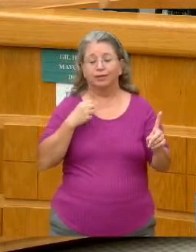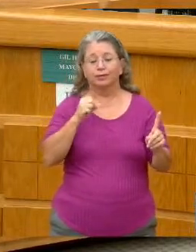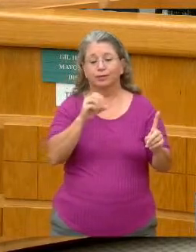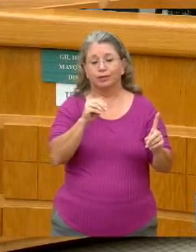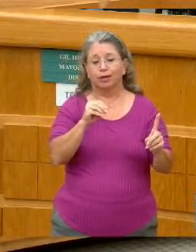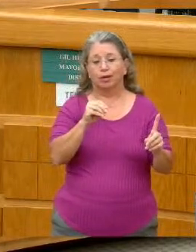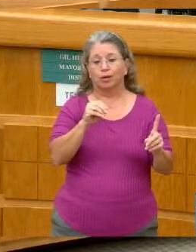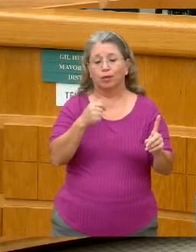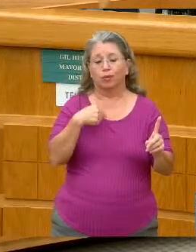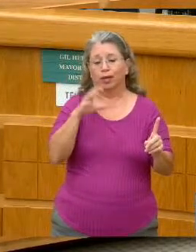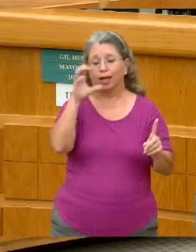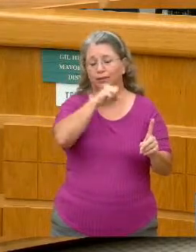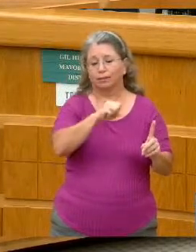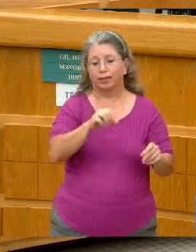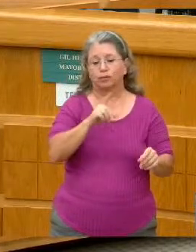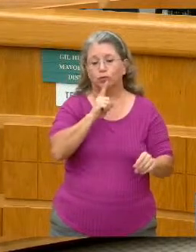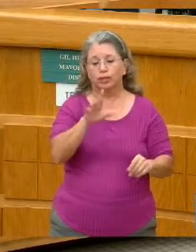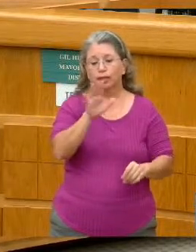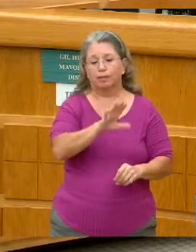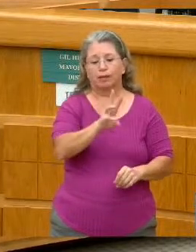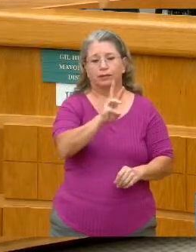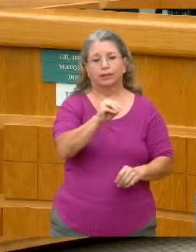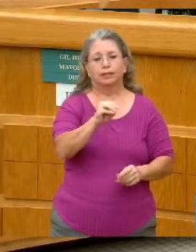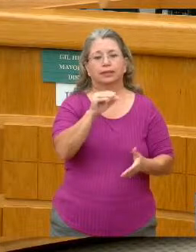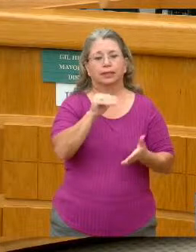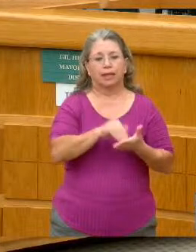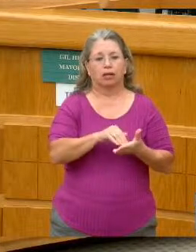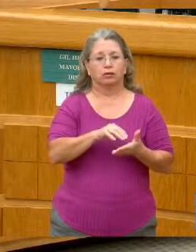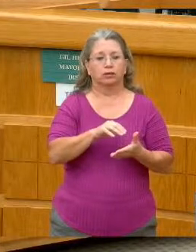active cases in the area.